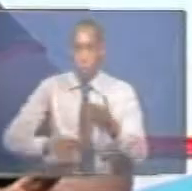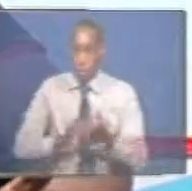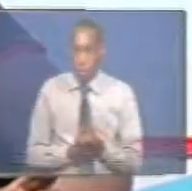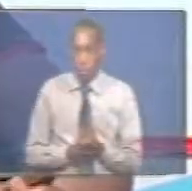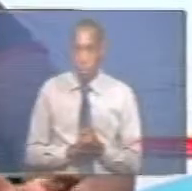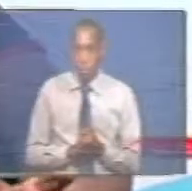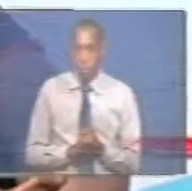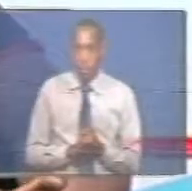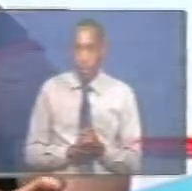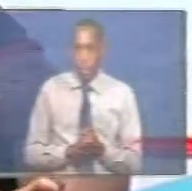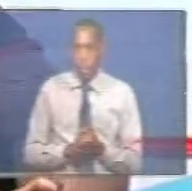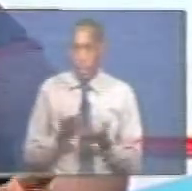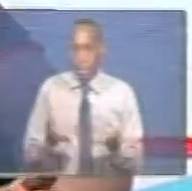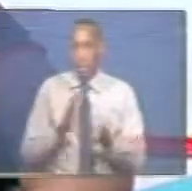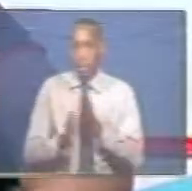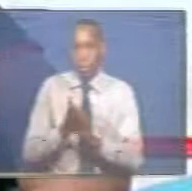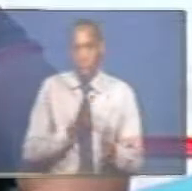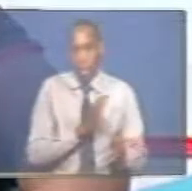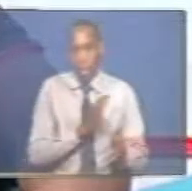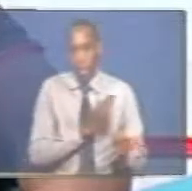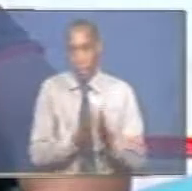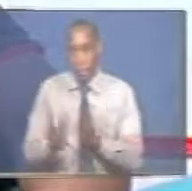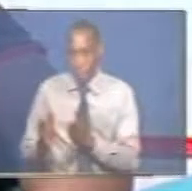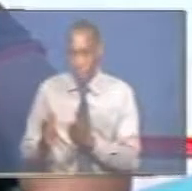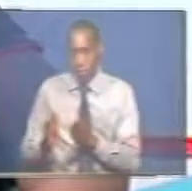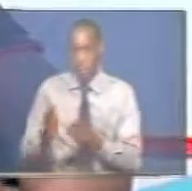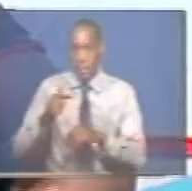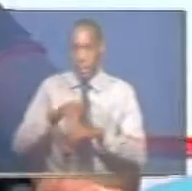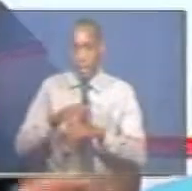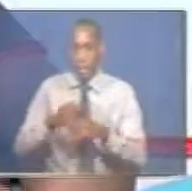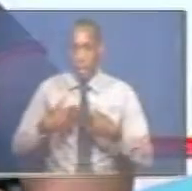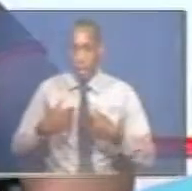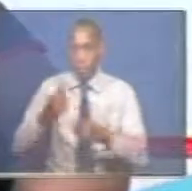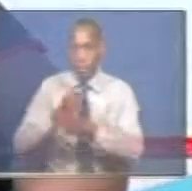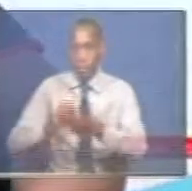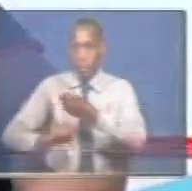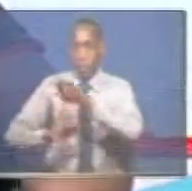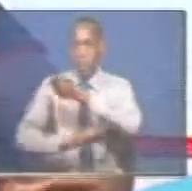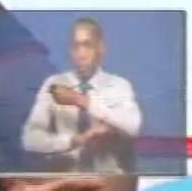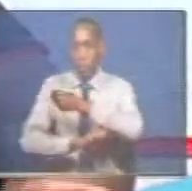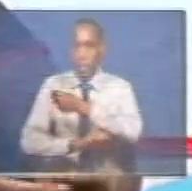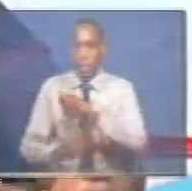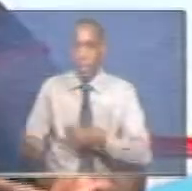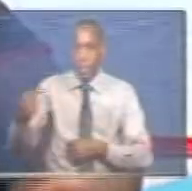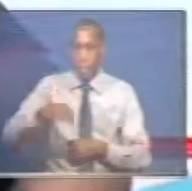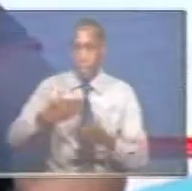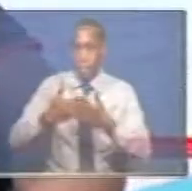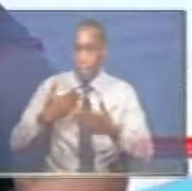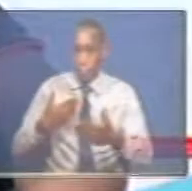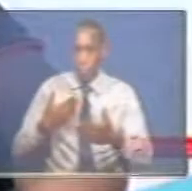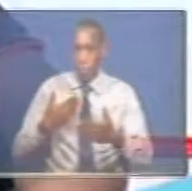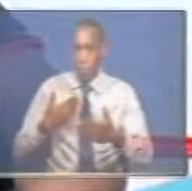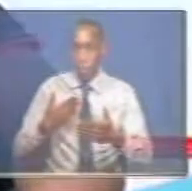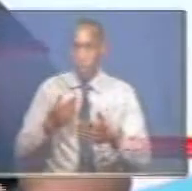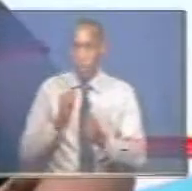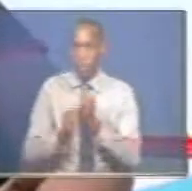we have is just lack of organization. And the moment you set organization, the sponsors will just come in. Like initially, lessons we had